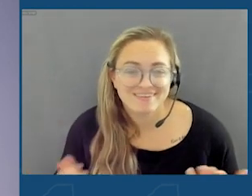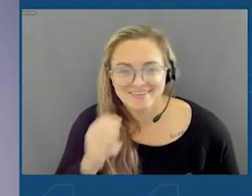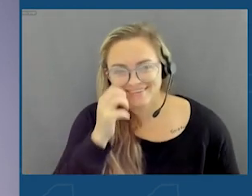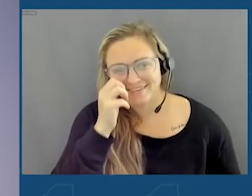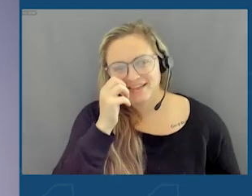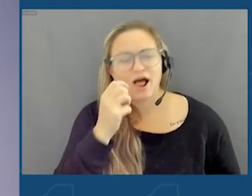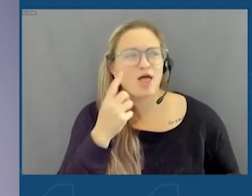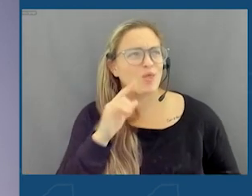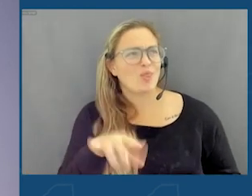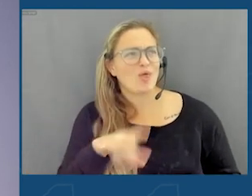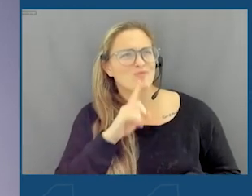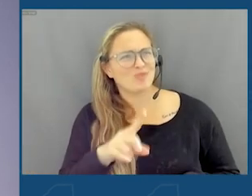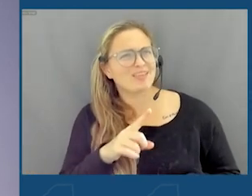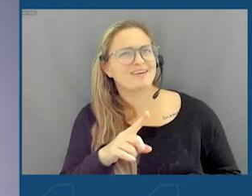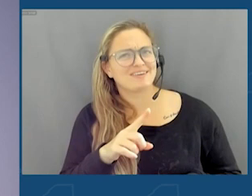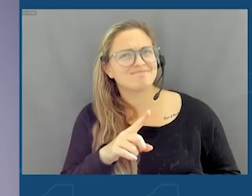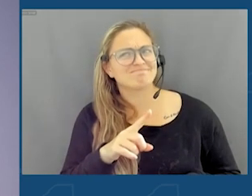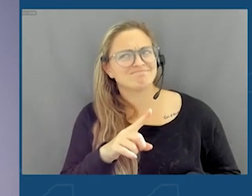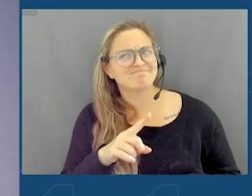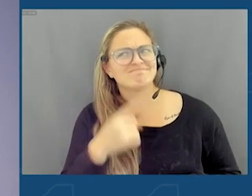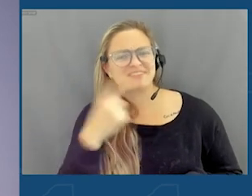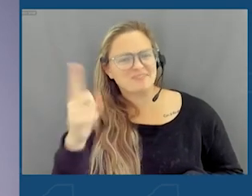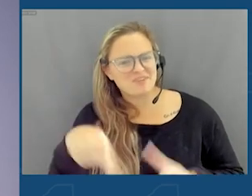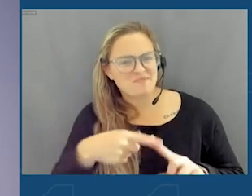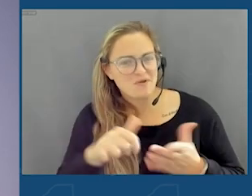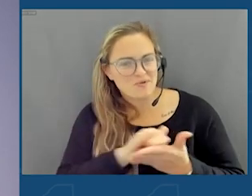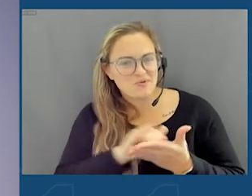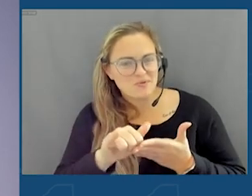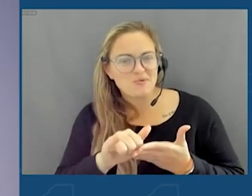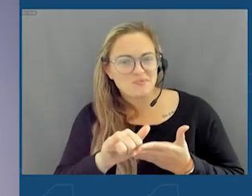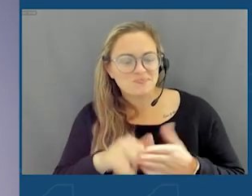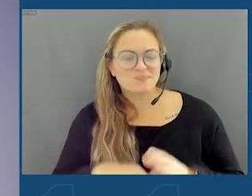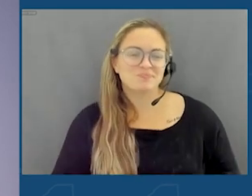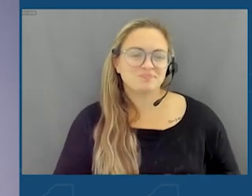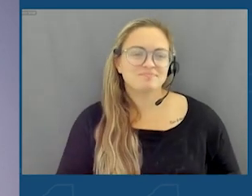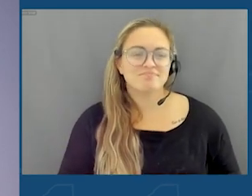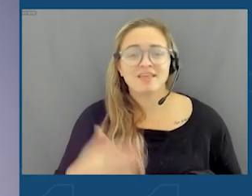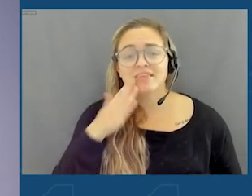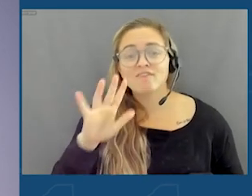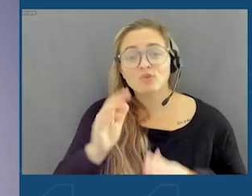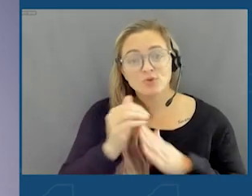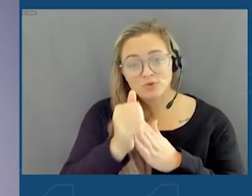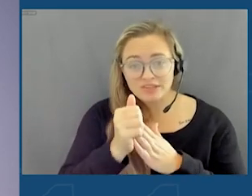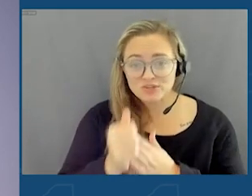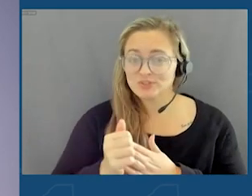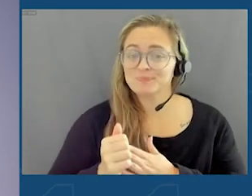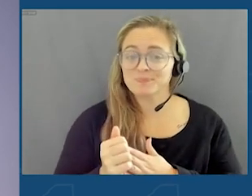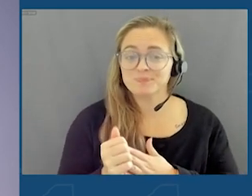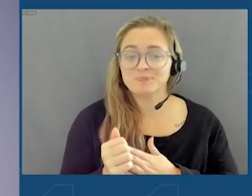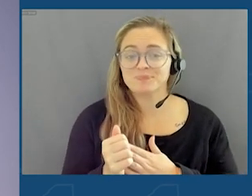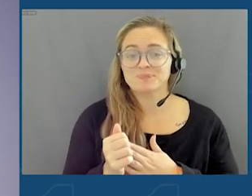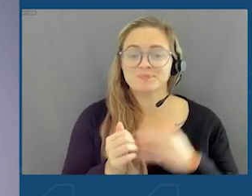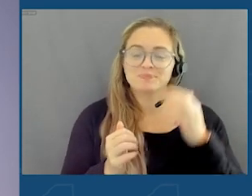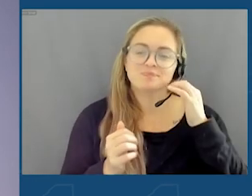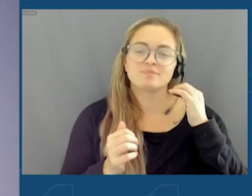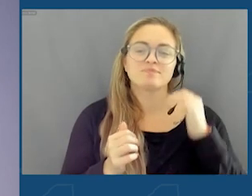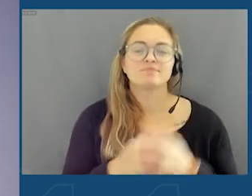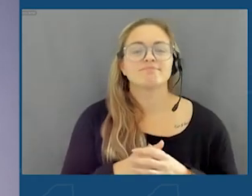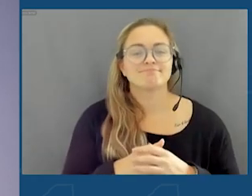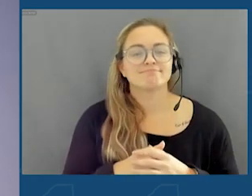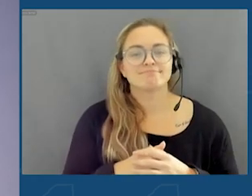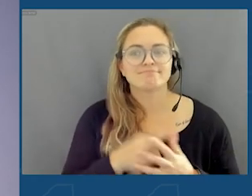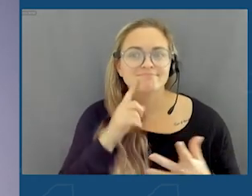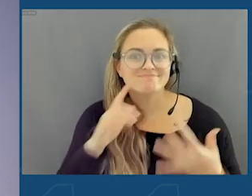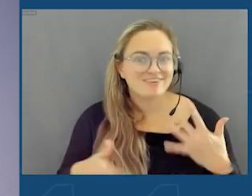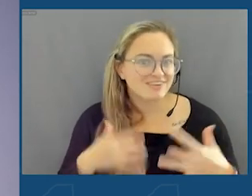that really says something about New York and the state of New York. Thanks for your leadership. This is very exciting